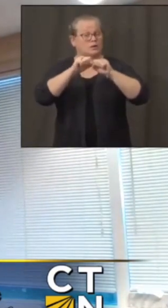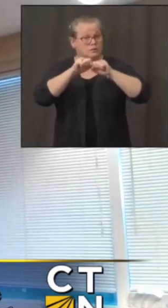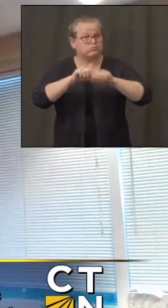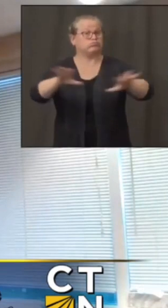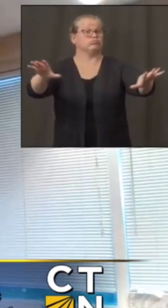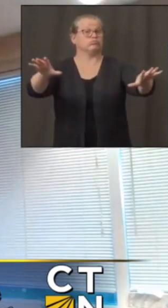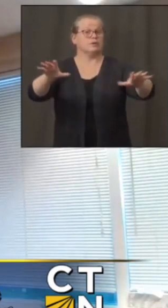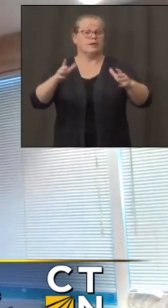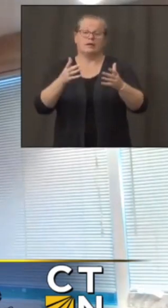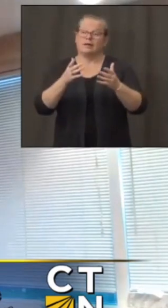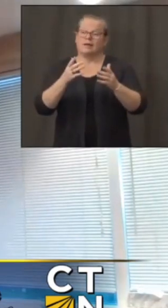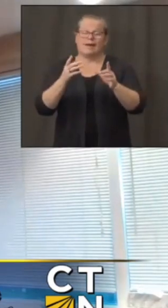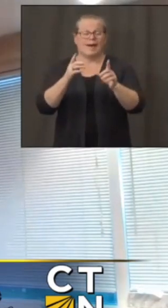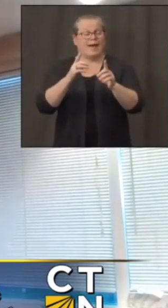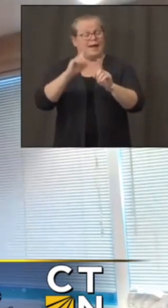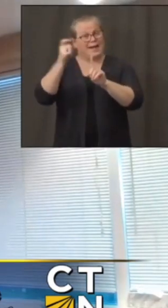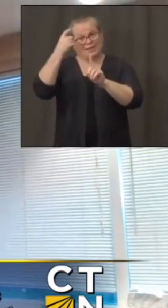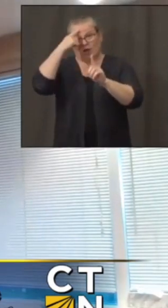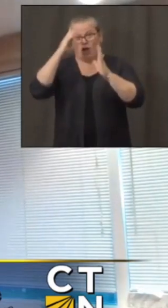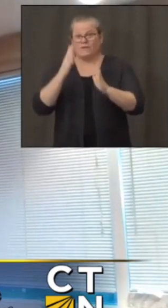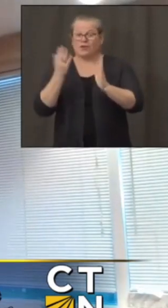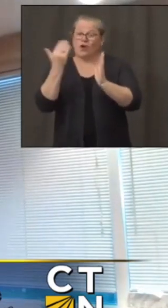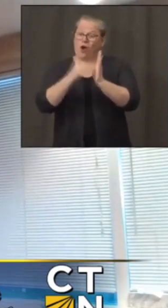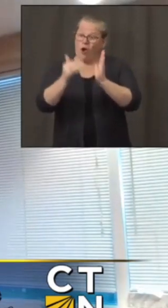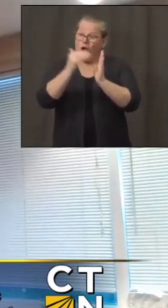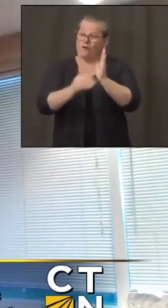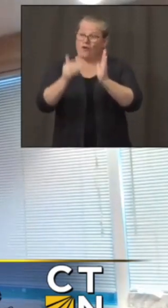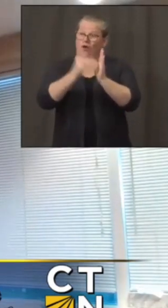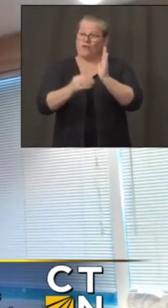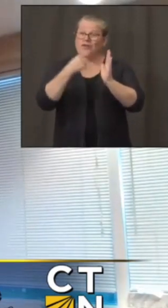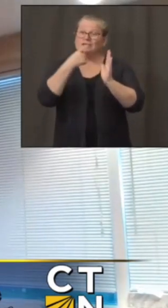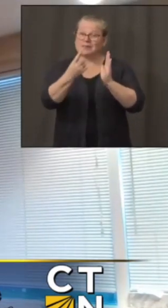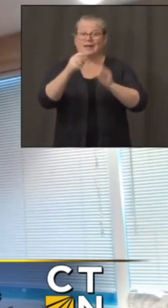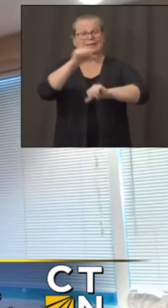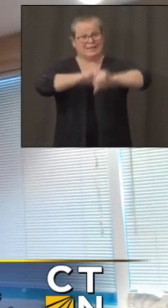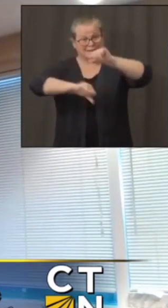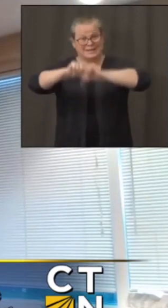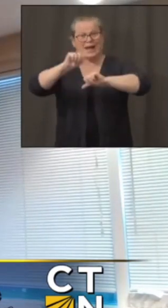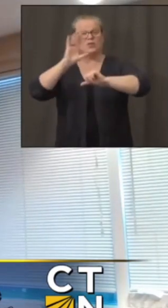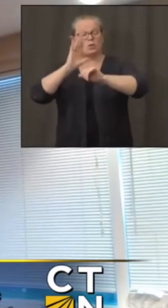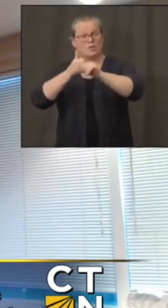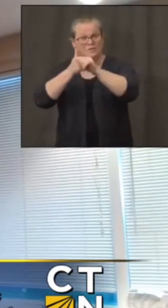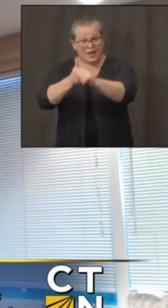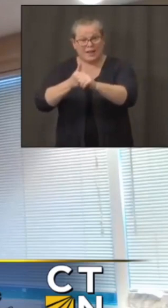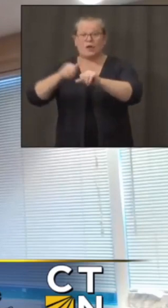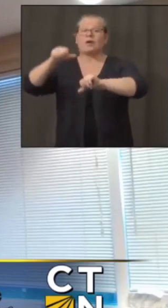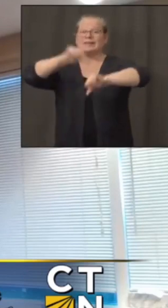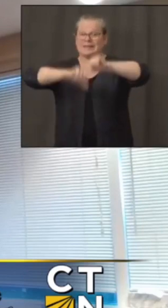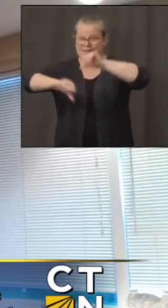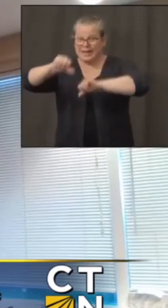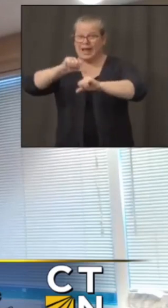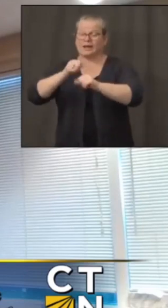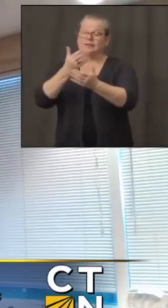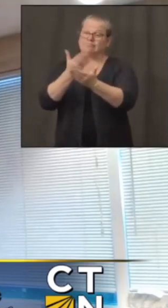follow the science, and the science indicates that these sports are higher risk than others.